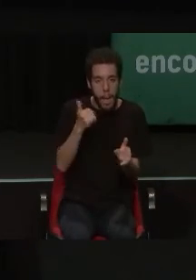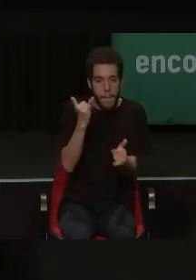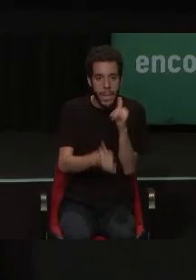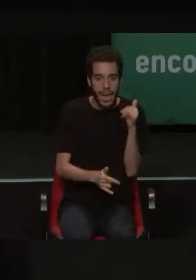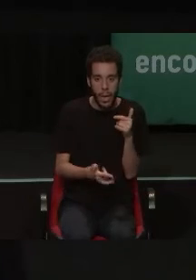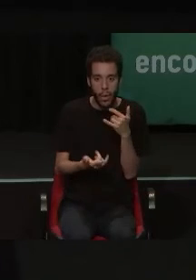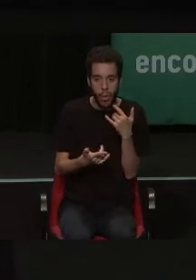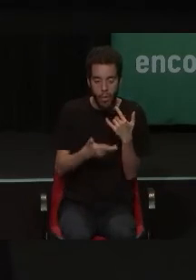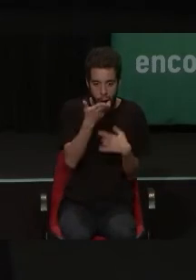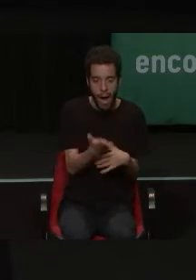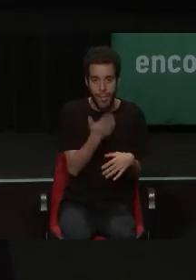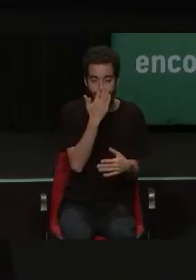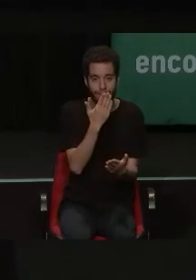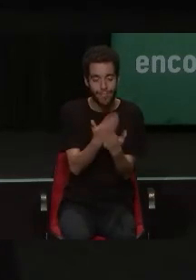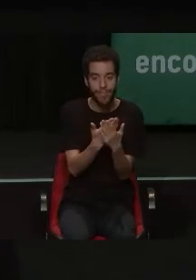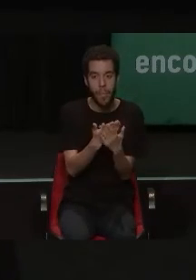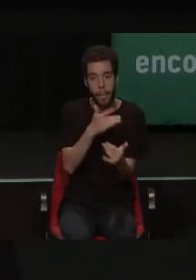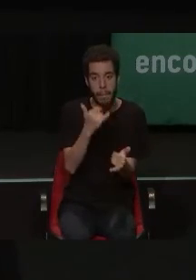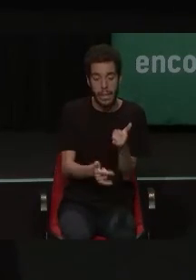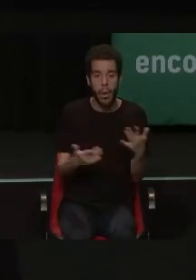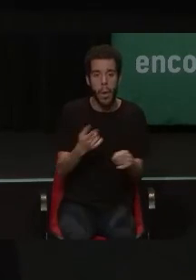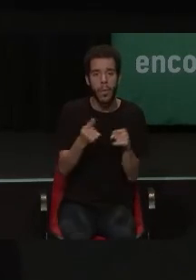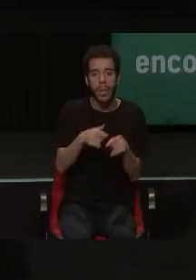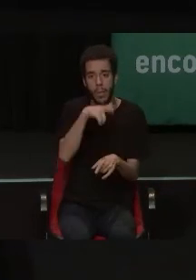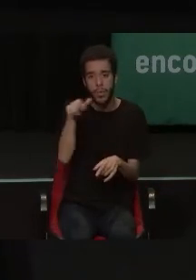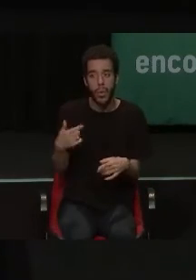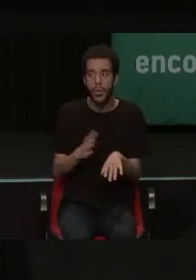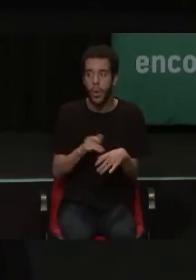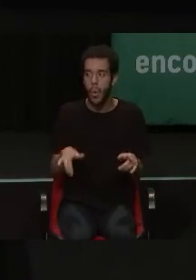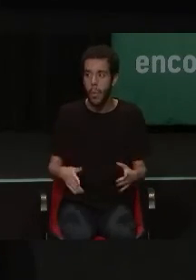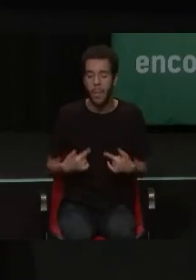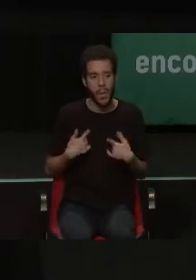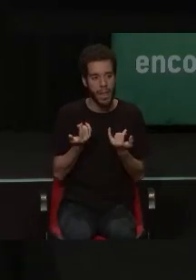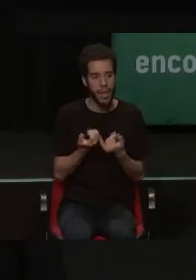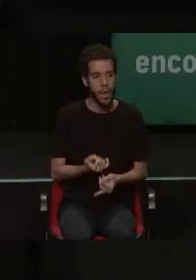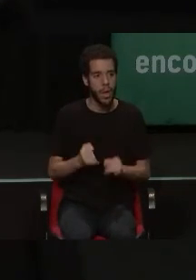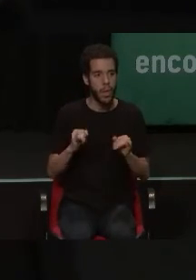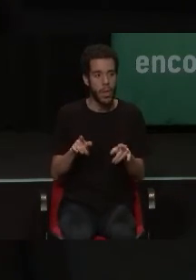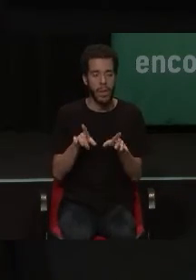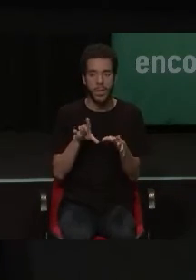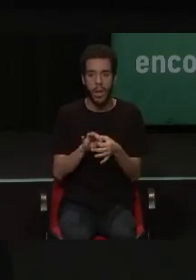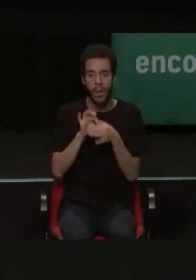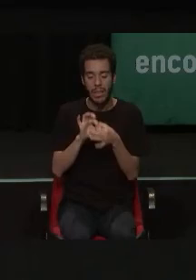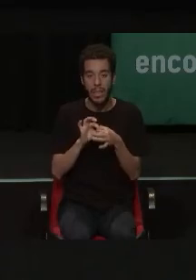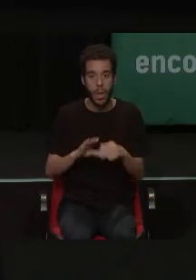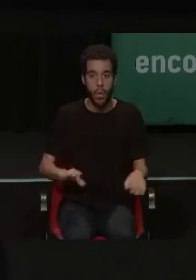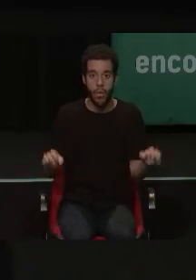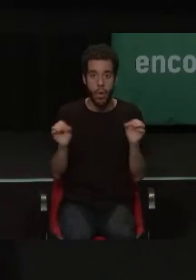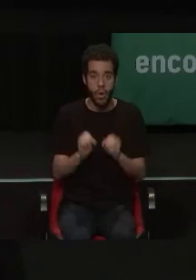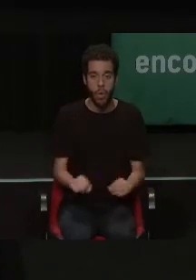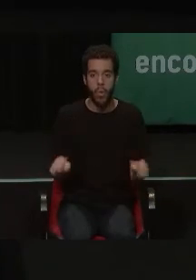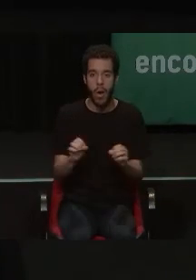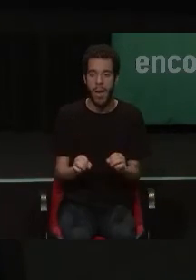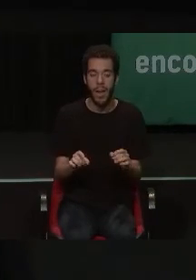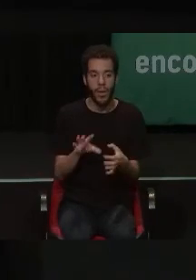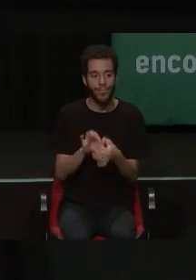they tend to involve with more COVID risk, because these people, because they don't have an autonomy